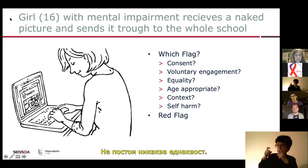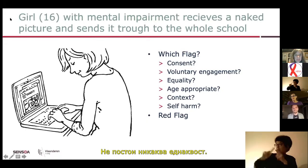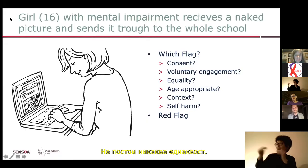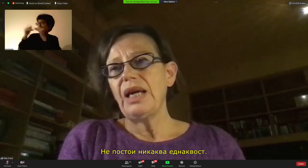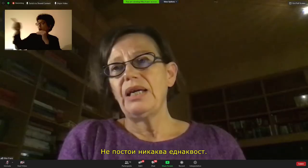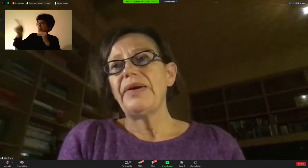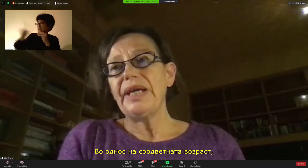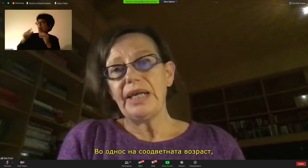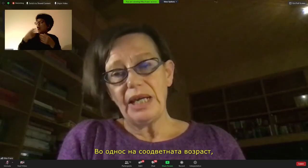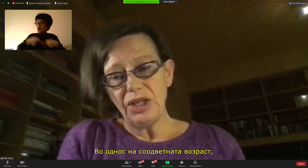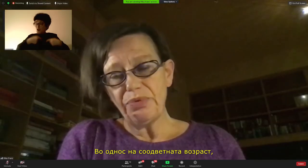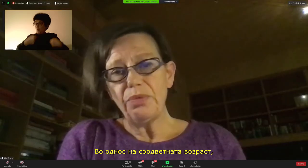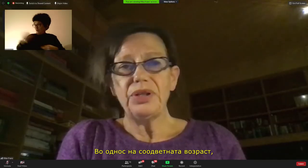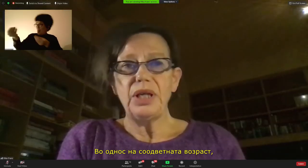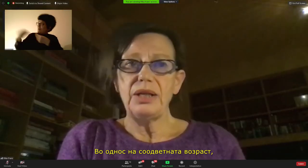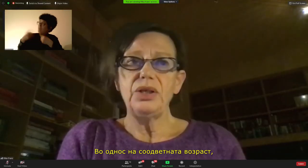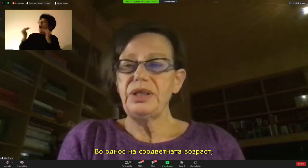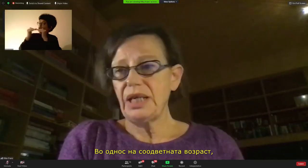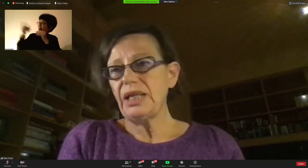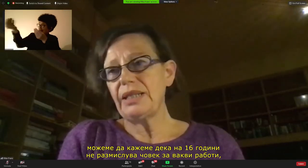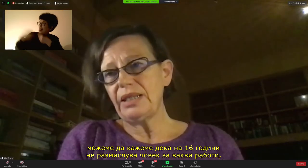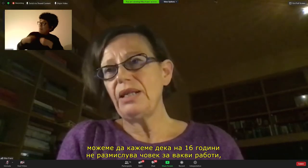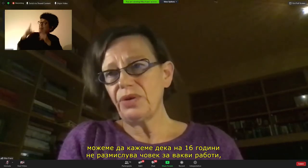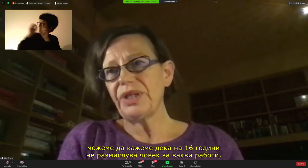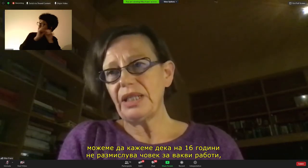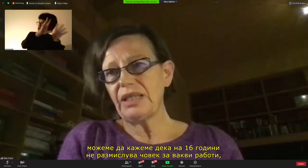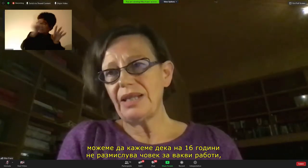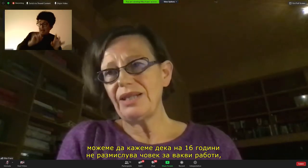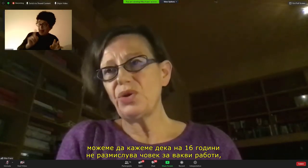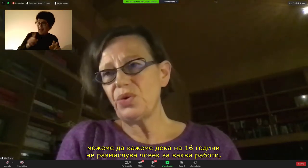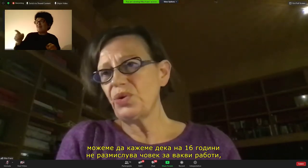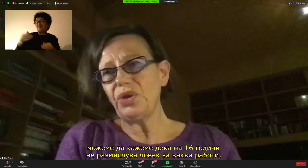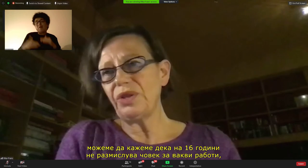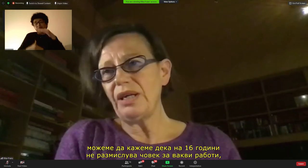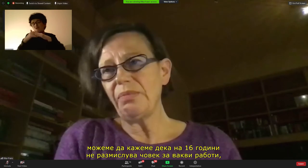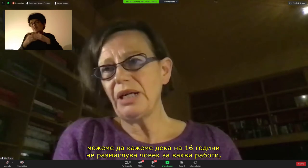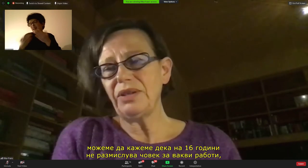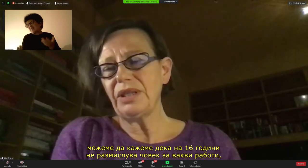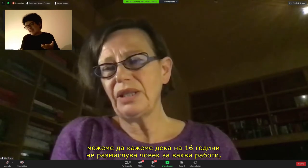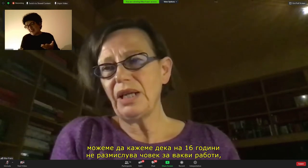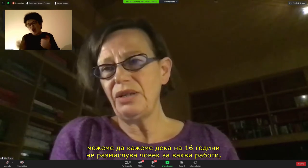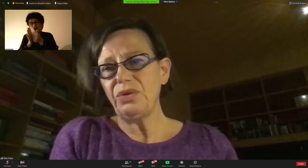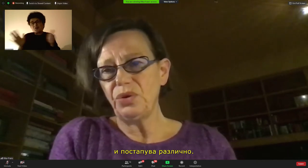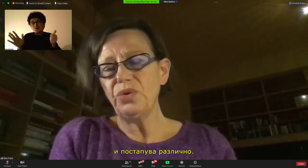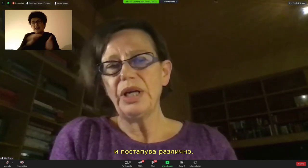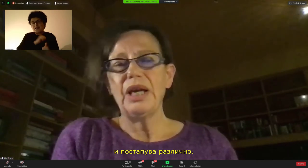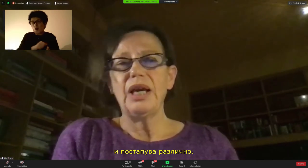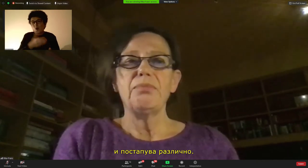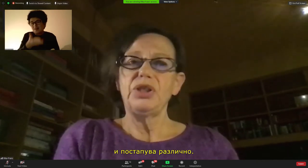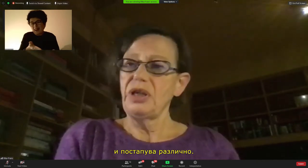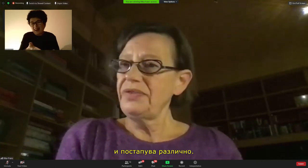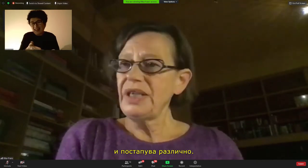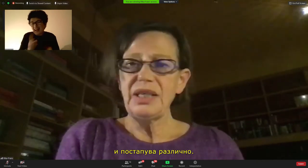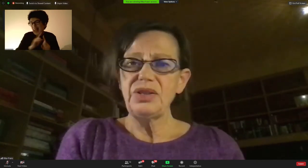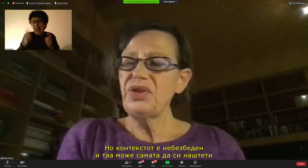equality. Age appropriate. Yeah, you can say at 16-year-old that this things you don't think about and you do.